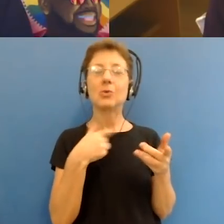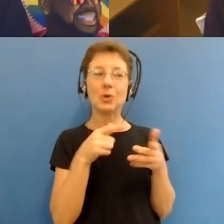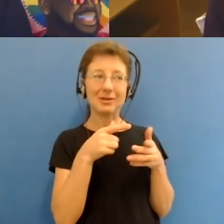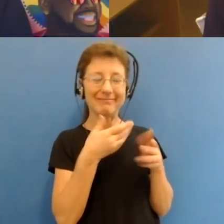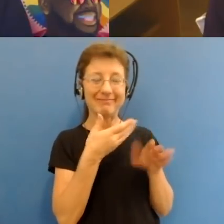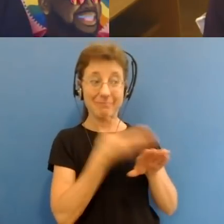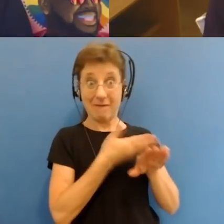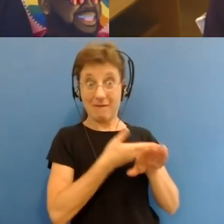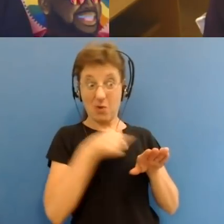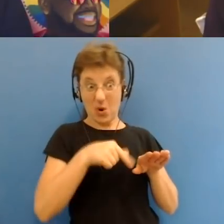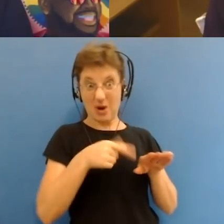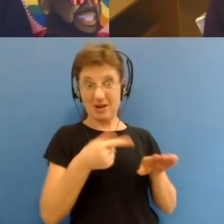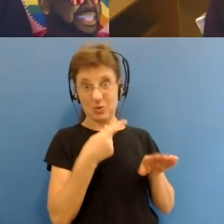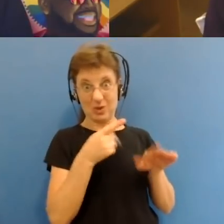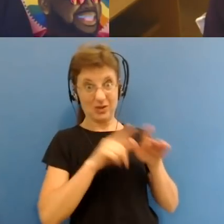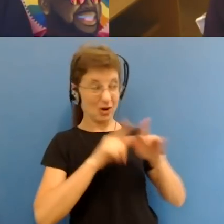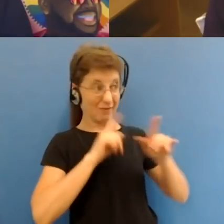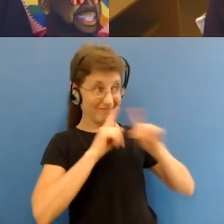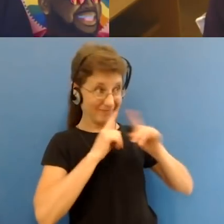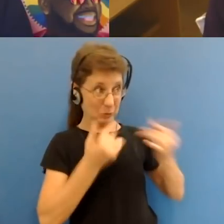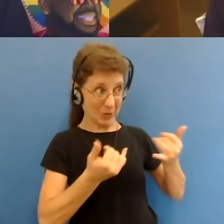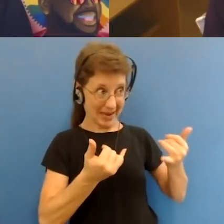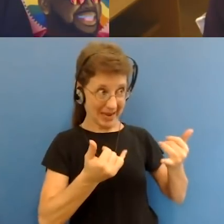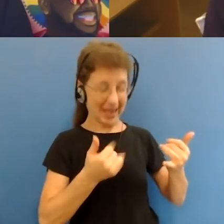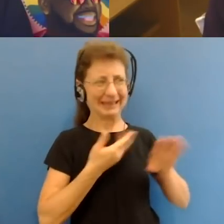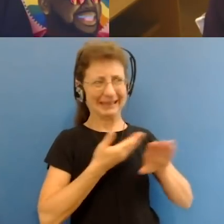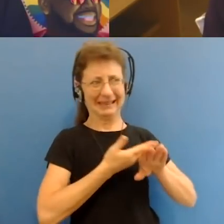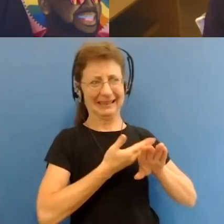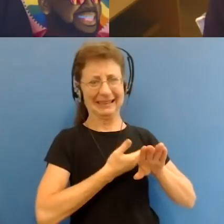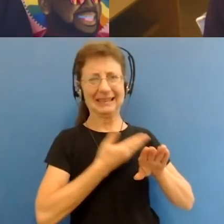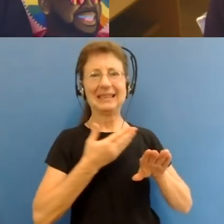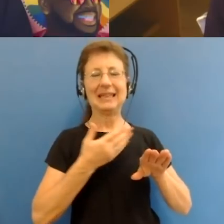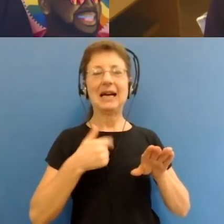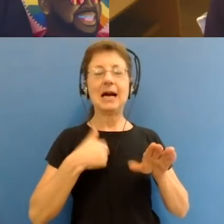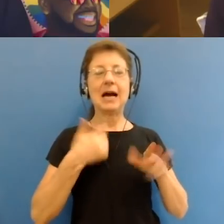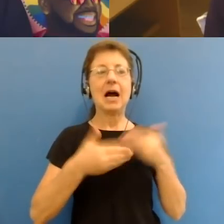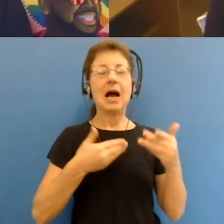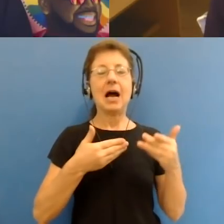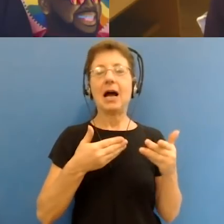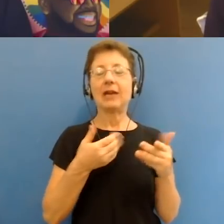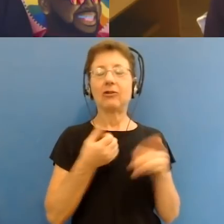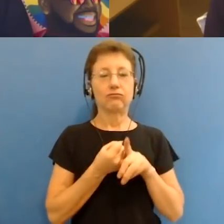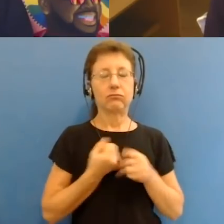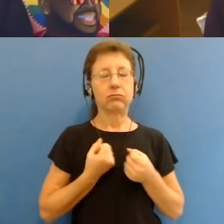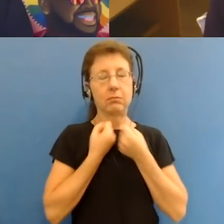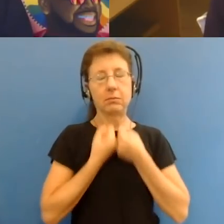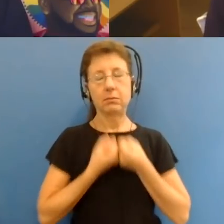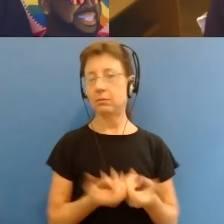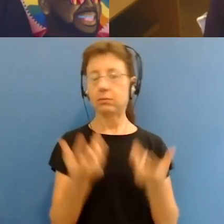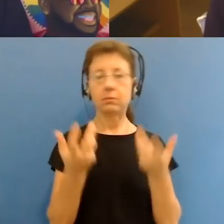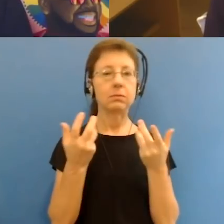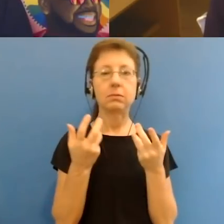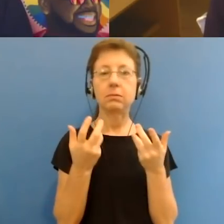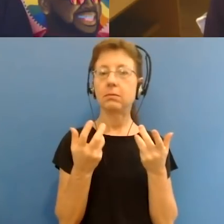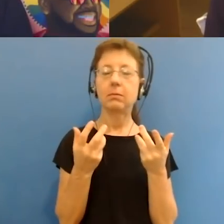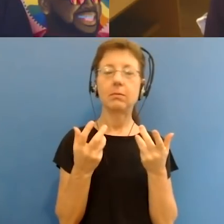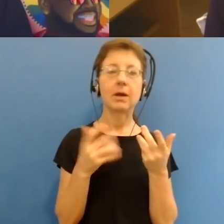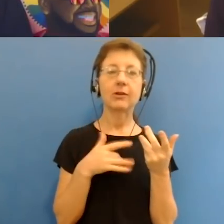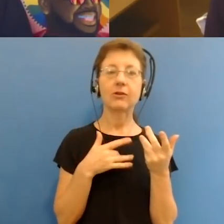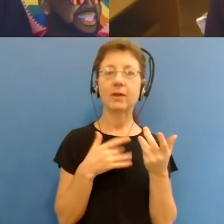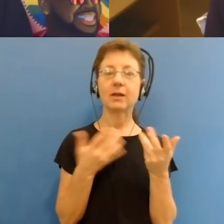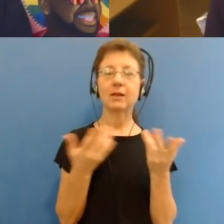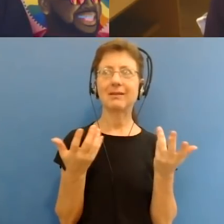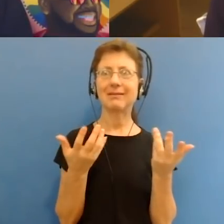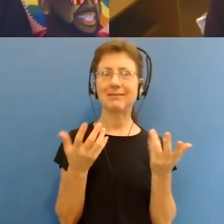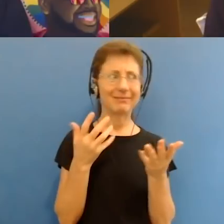conversation today, I hit a major fatigue, and then and a sense of, oh, what's this going